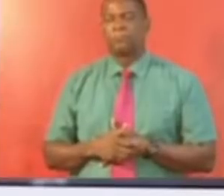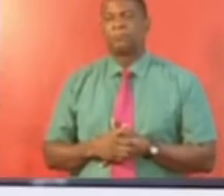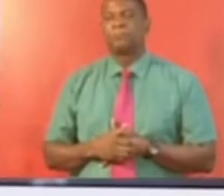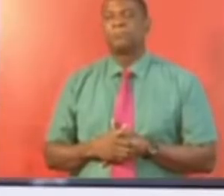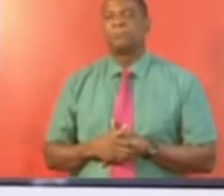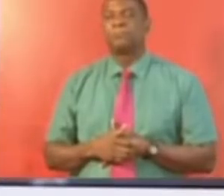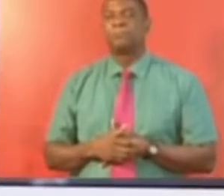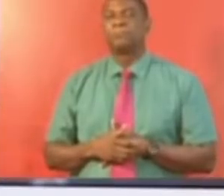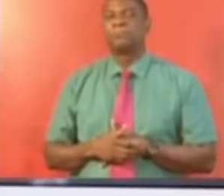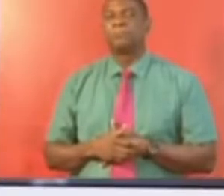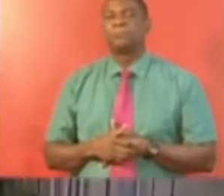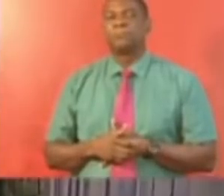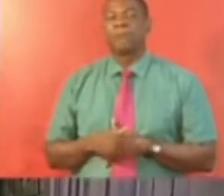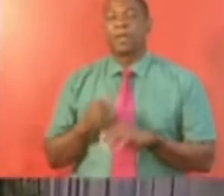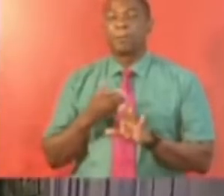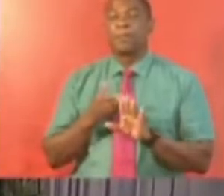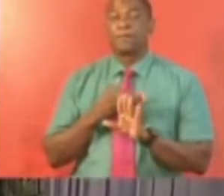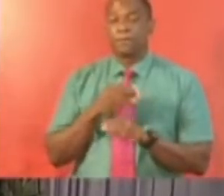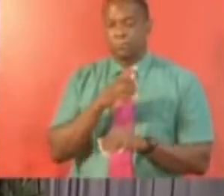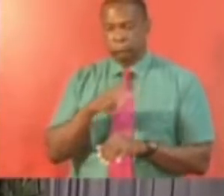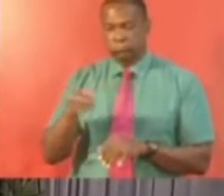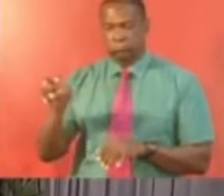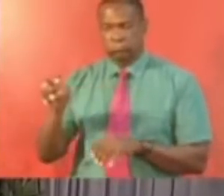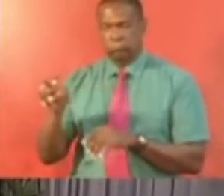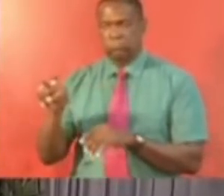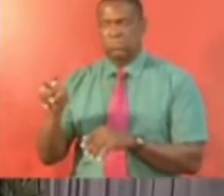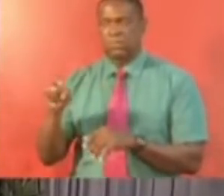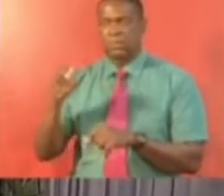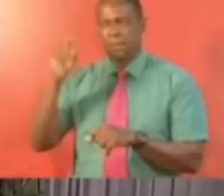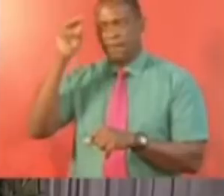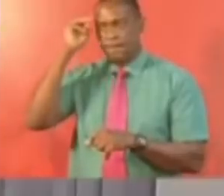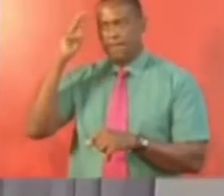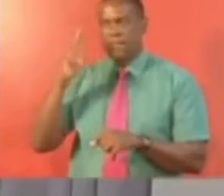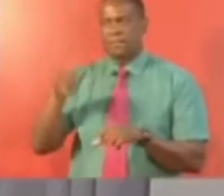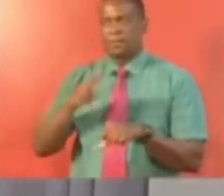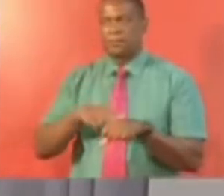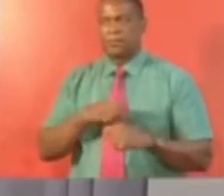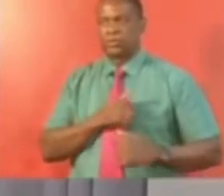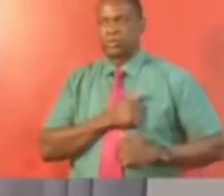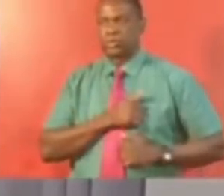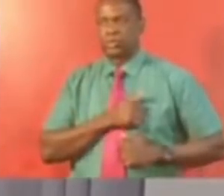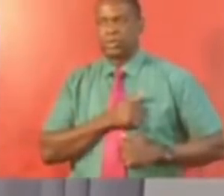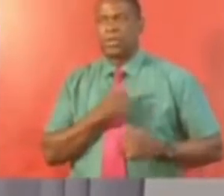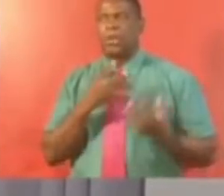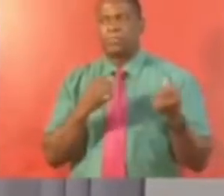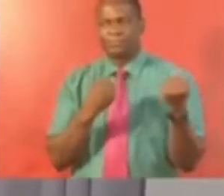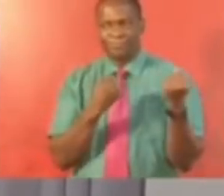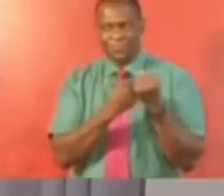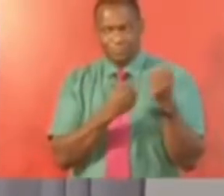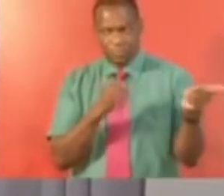Before we go to Minister Young, let me just further support what CMO just said.